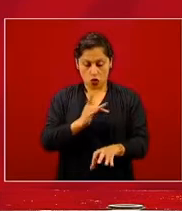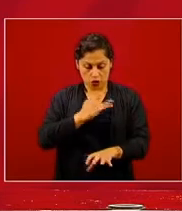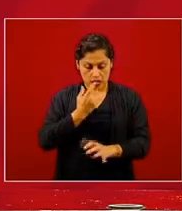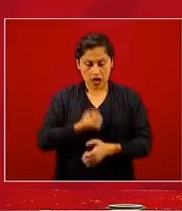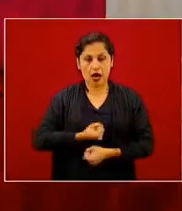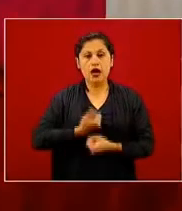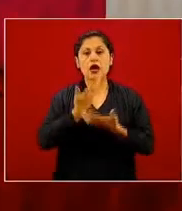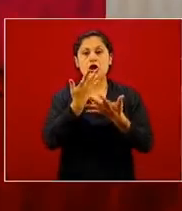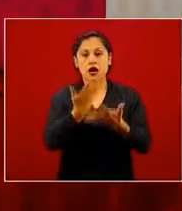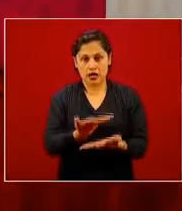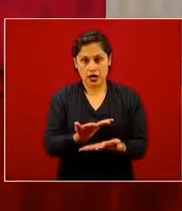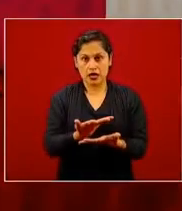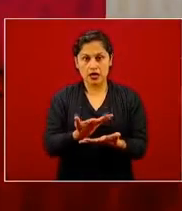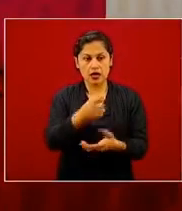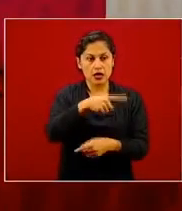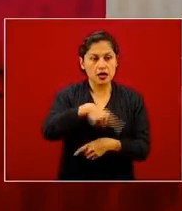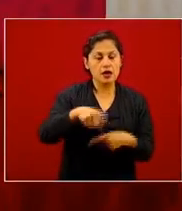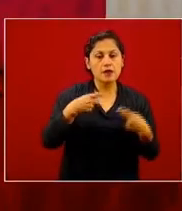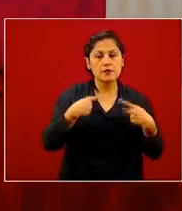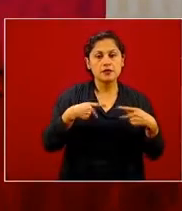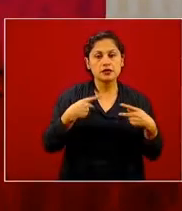This has to do with